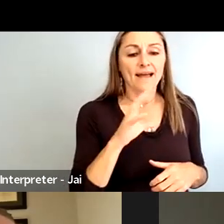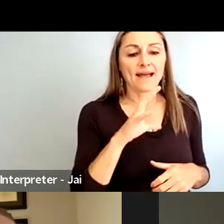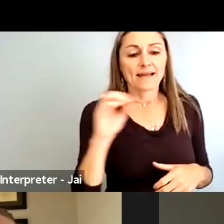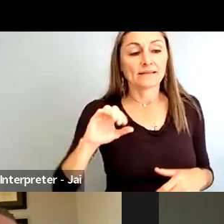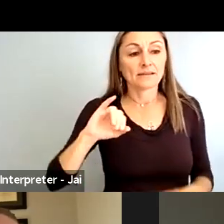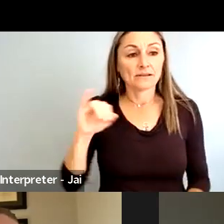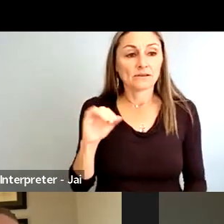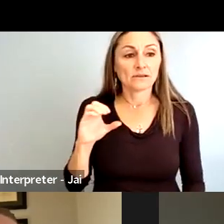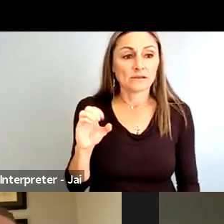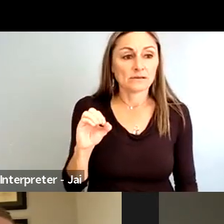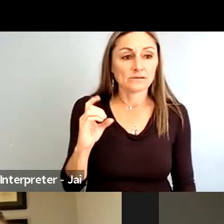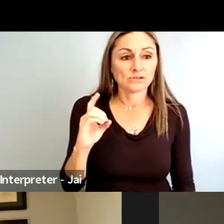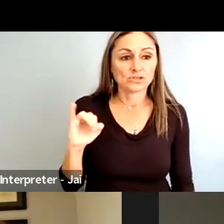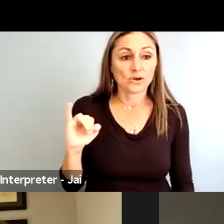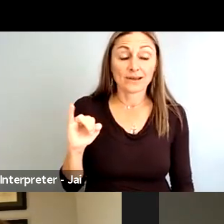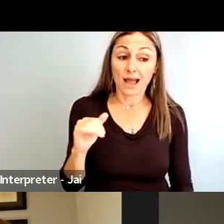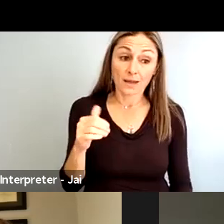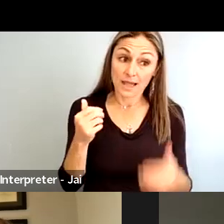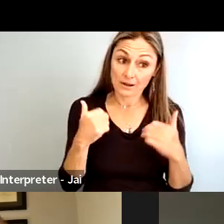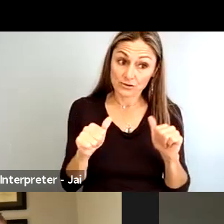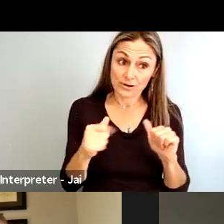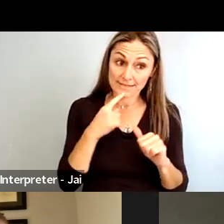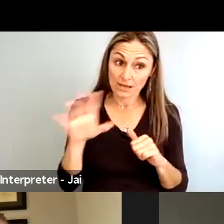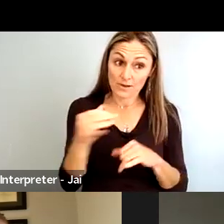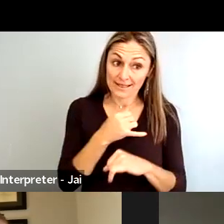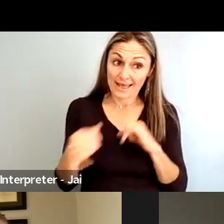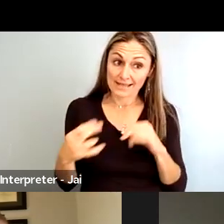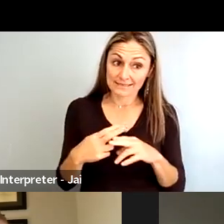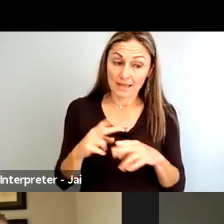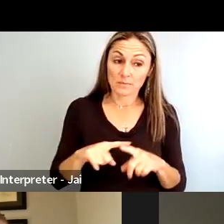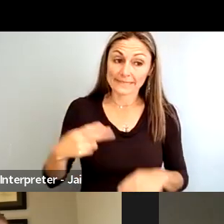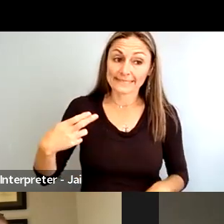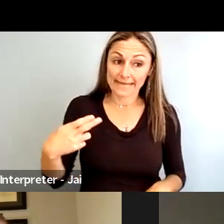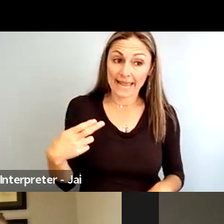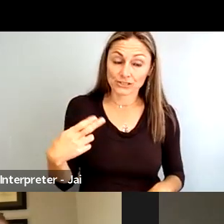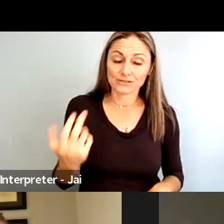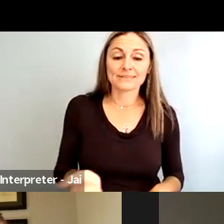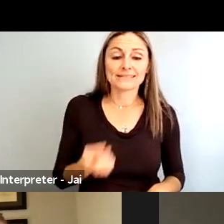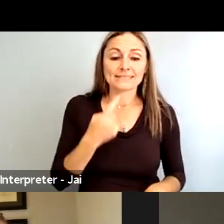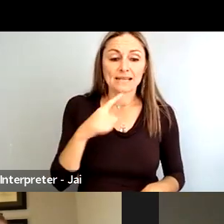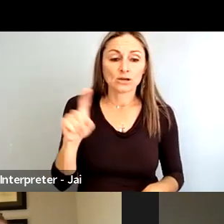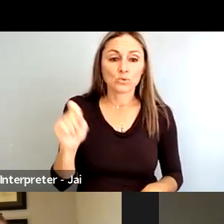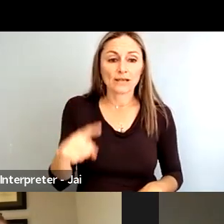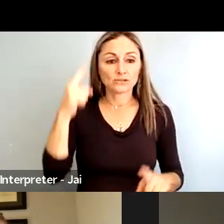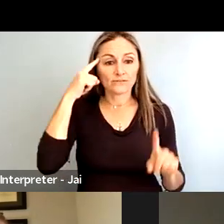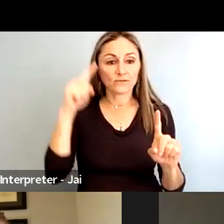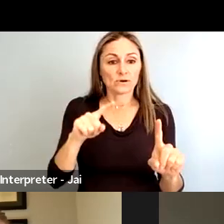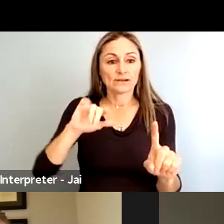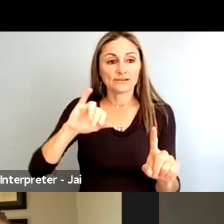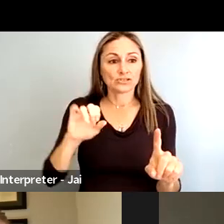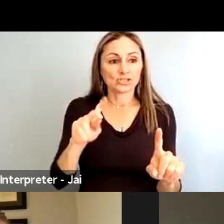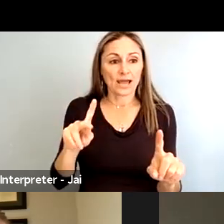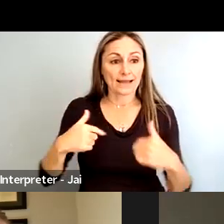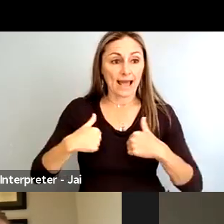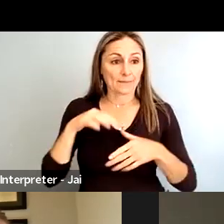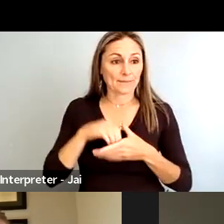Jody, I am not going to try to say your last name, but Jody H said, question for Jack. I'm in criminal justice